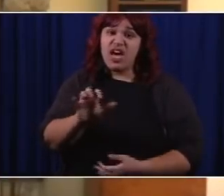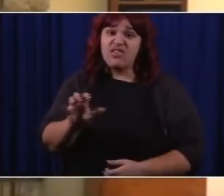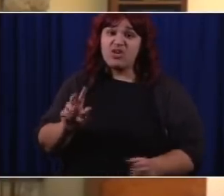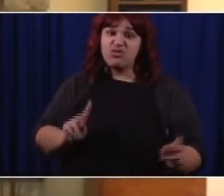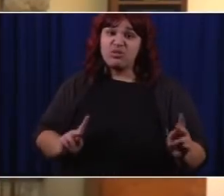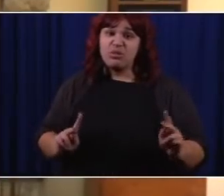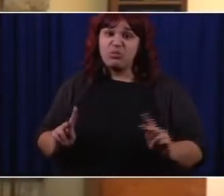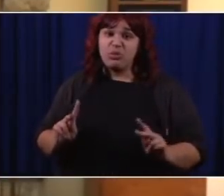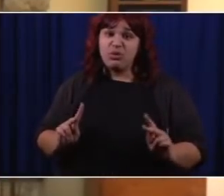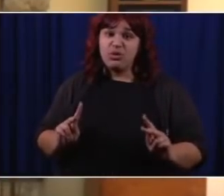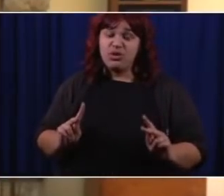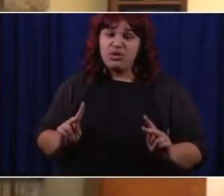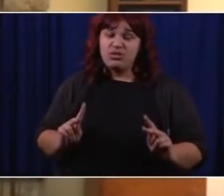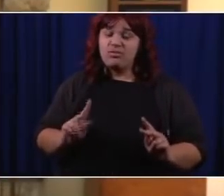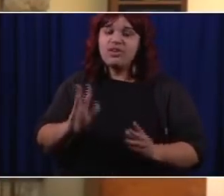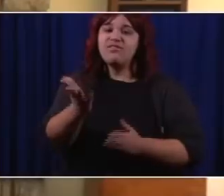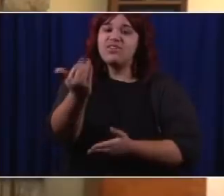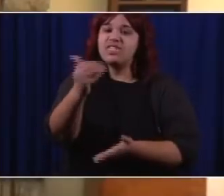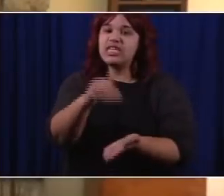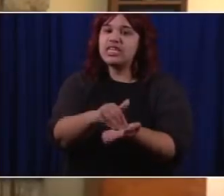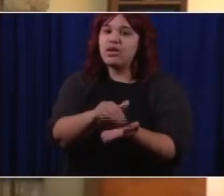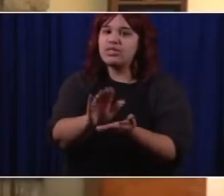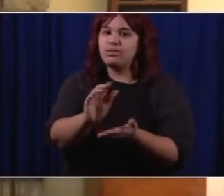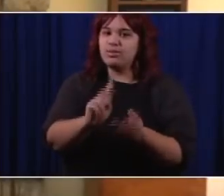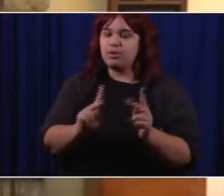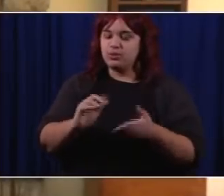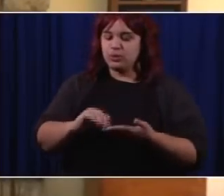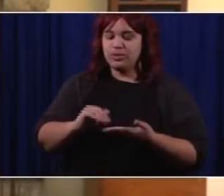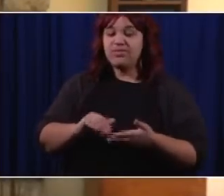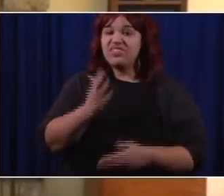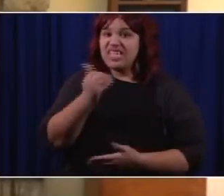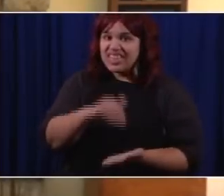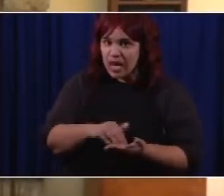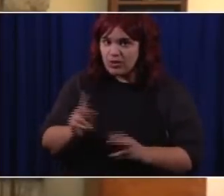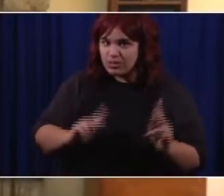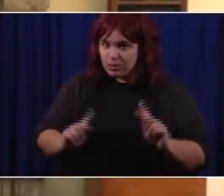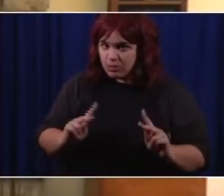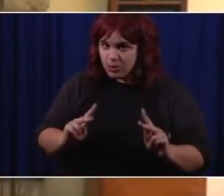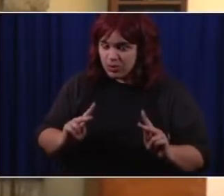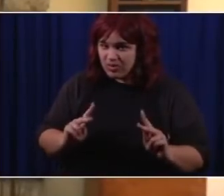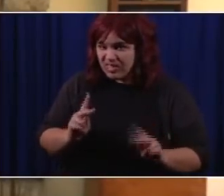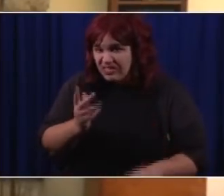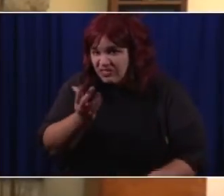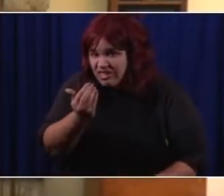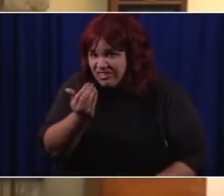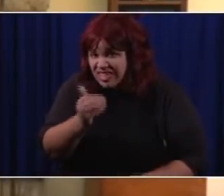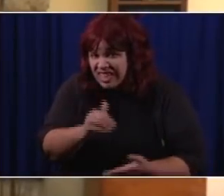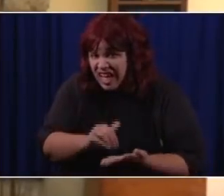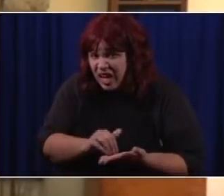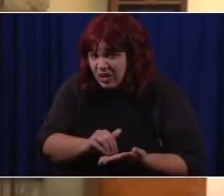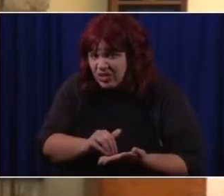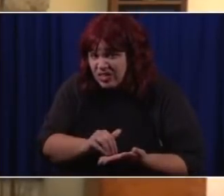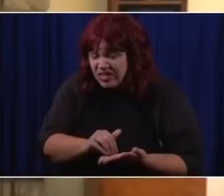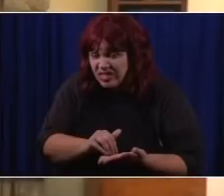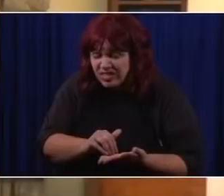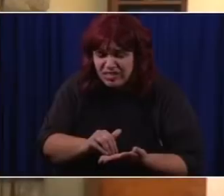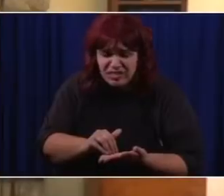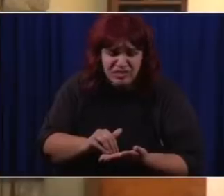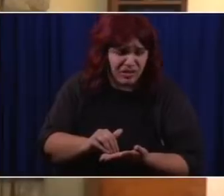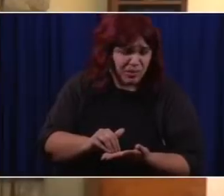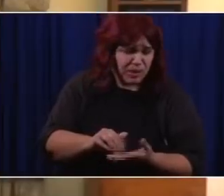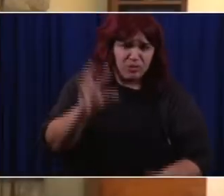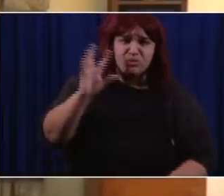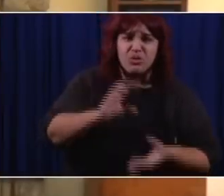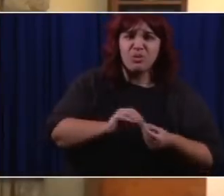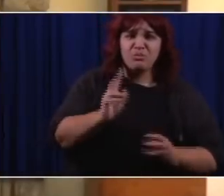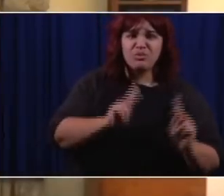when it comes to Ohio, and you said it would be spent on our nursing home staff. 15,000 out of 11.7